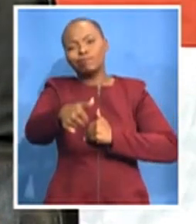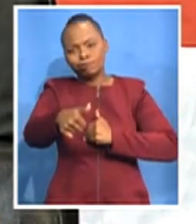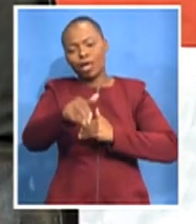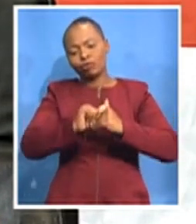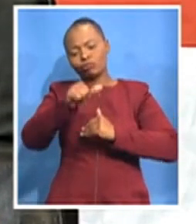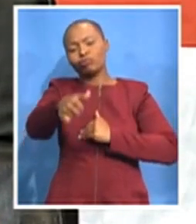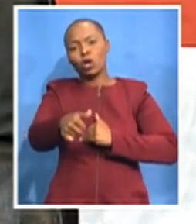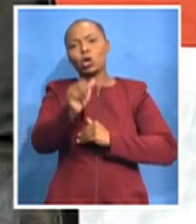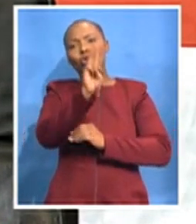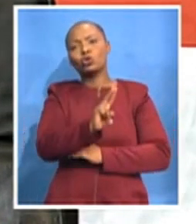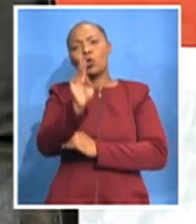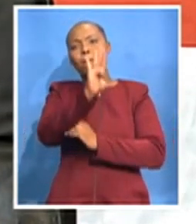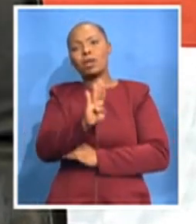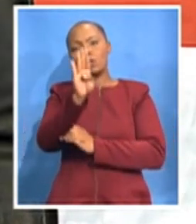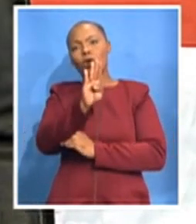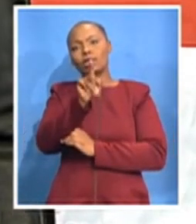2,211,000,000 to